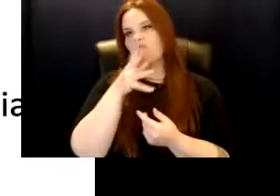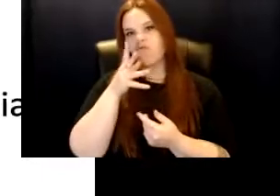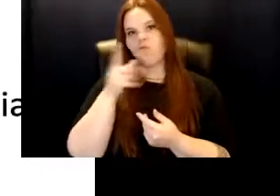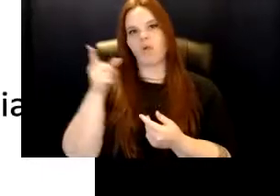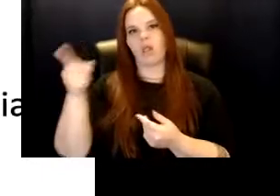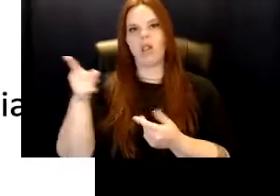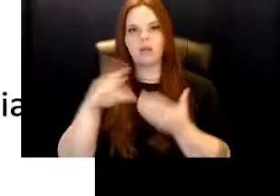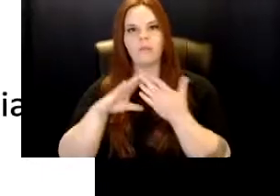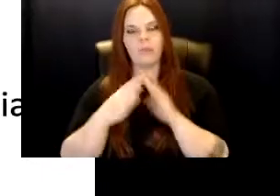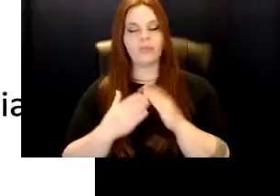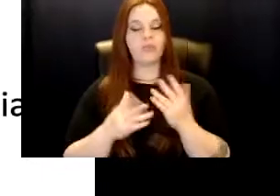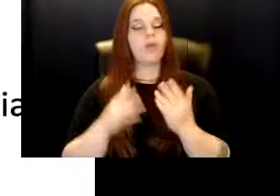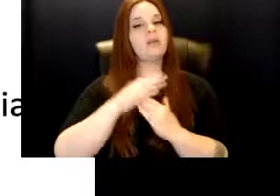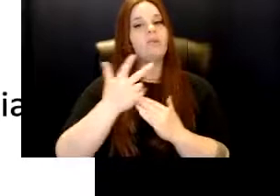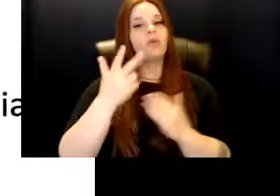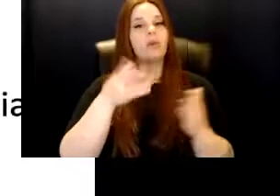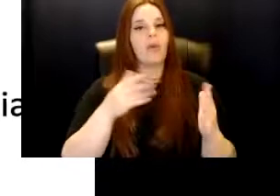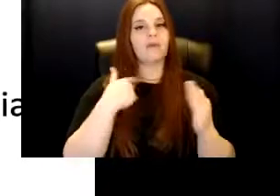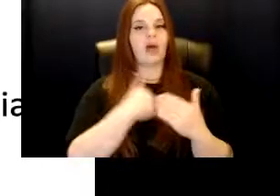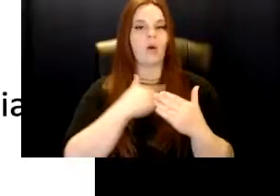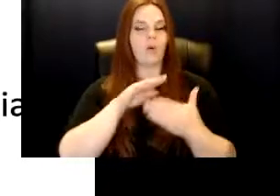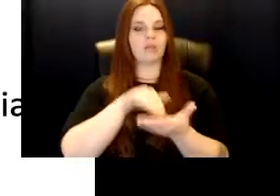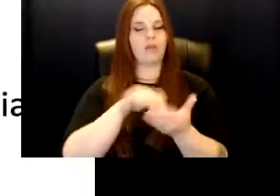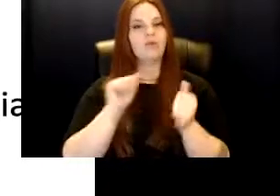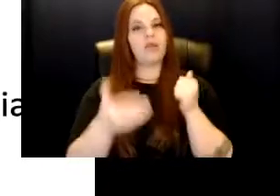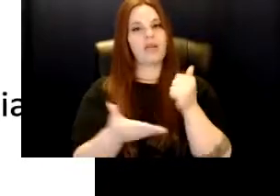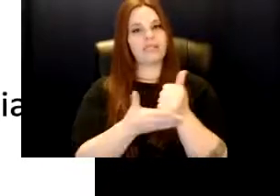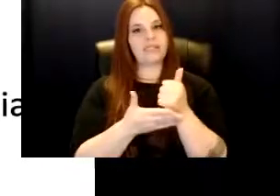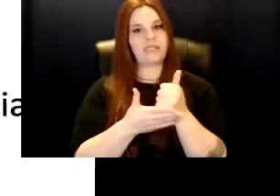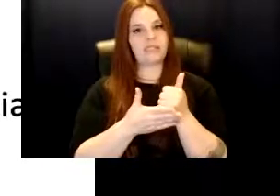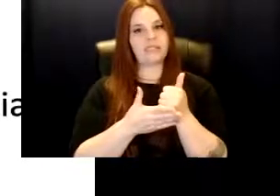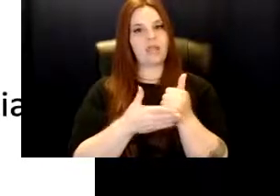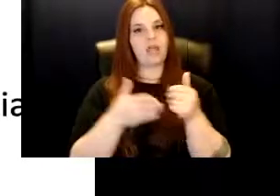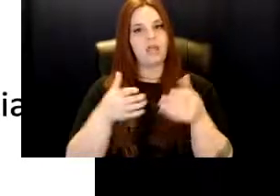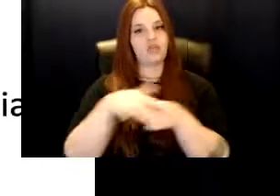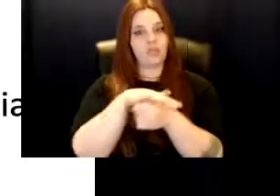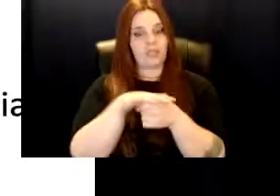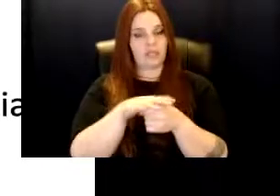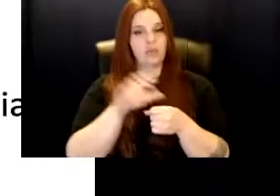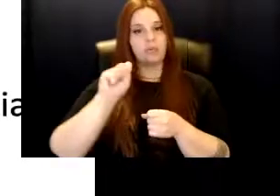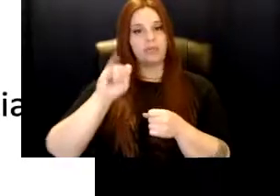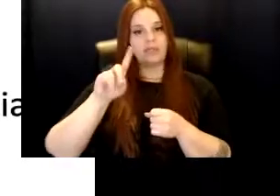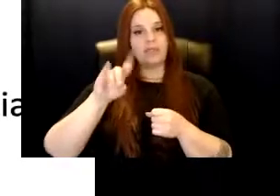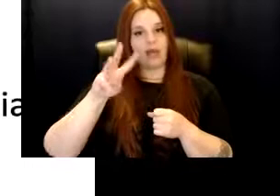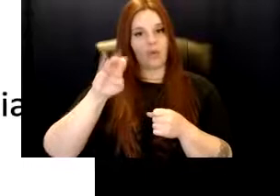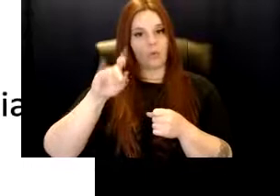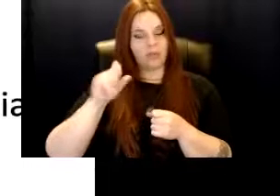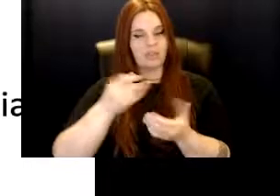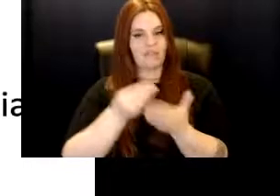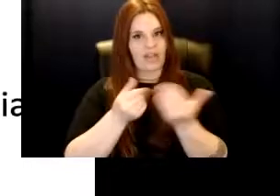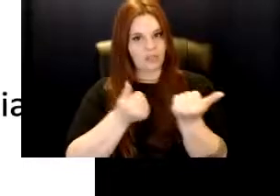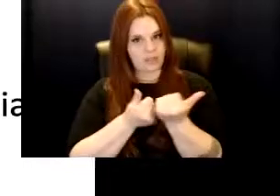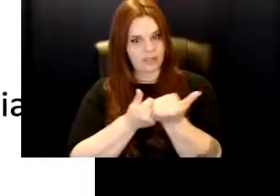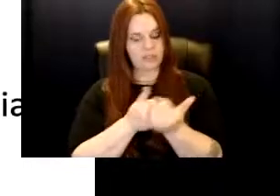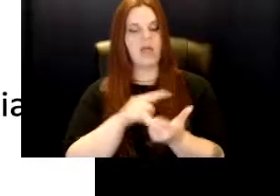The top 3 ways our center could assist the jurisdictions were sidewalks, financial assistance, and Title